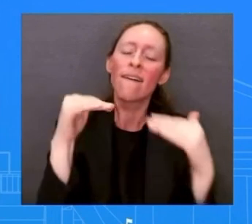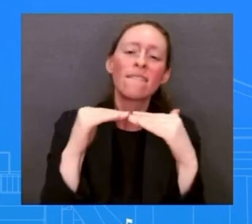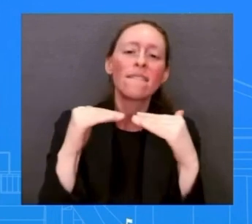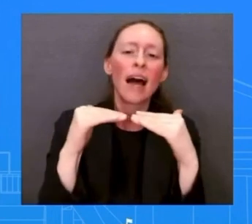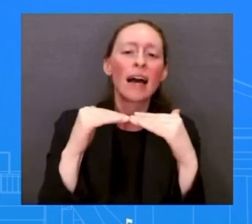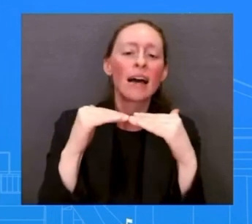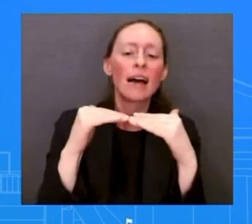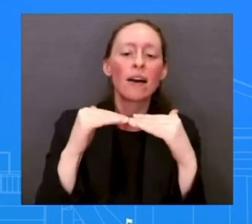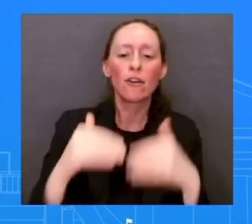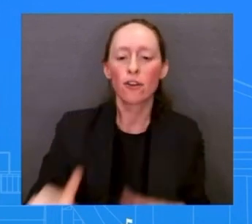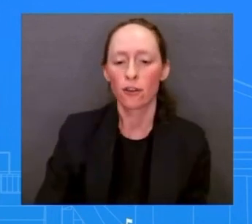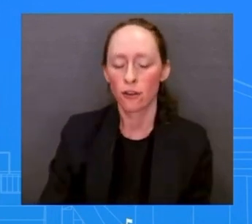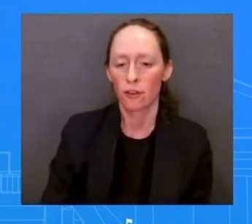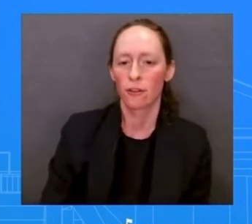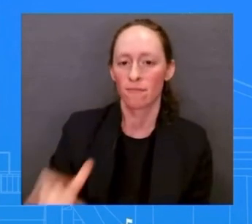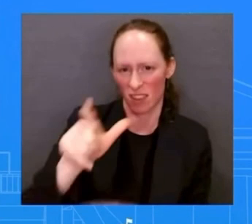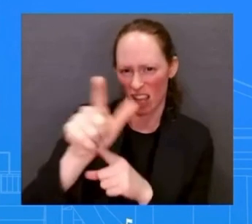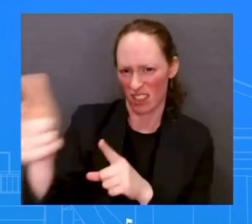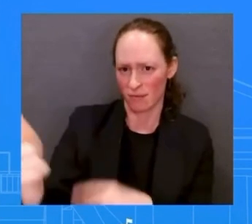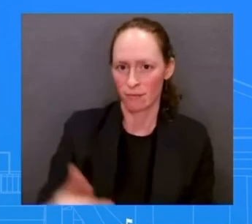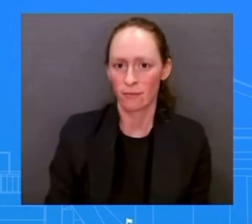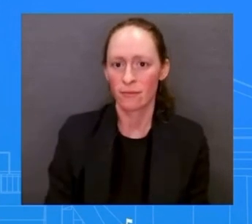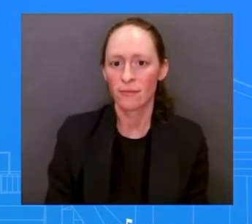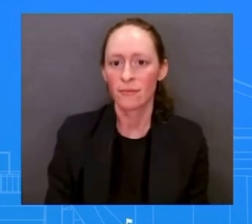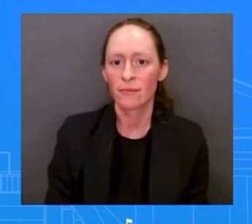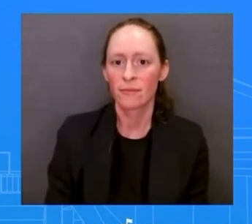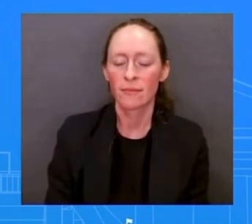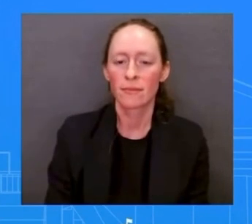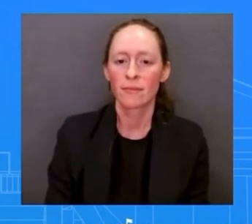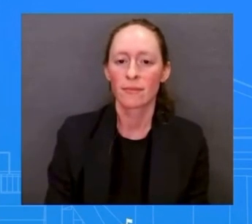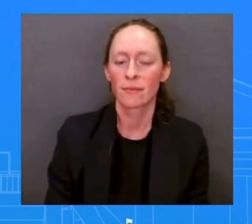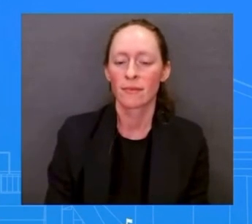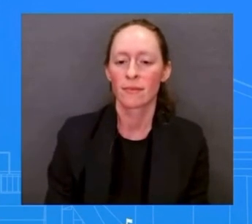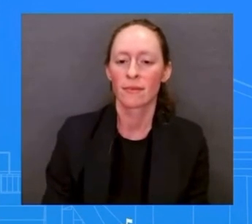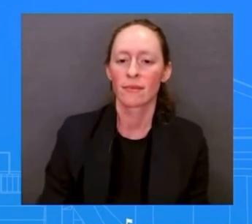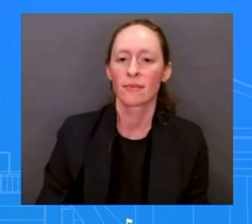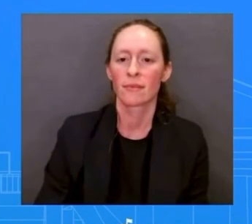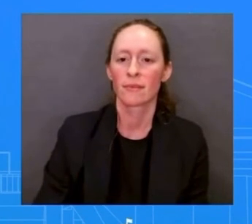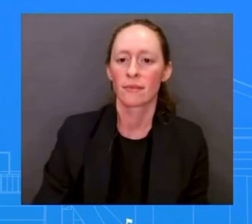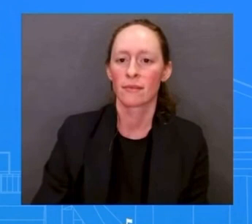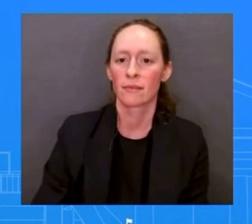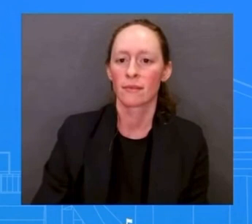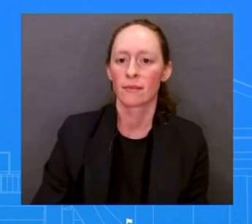you. You mentioned that there were a number of things that you were considering,